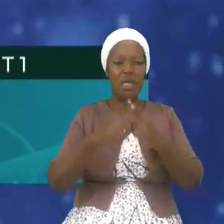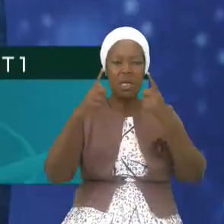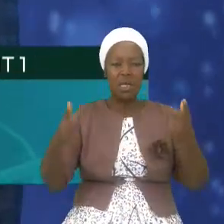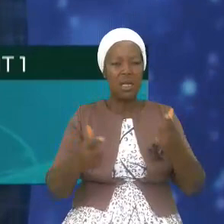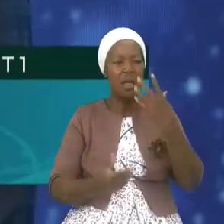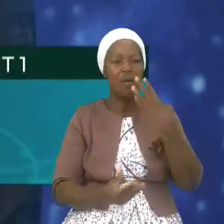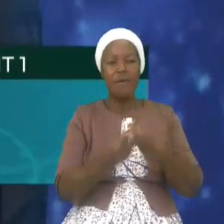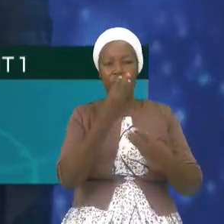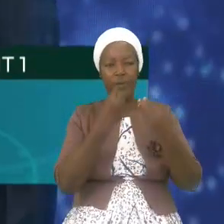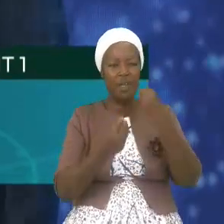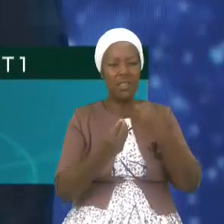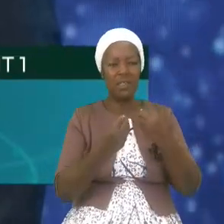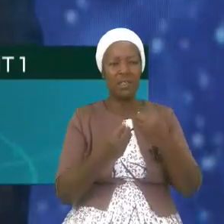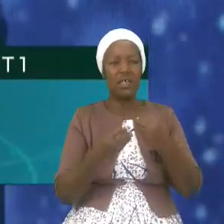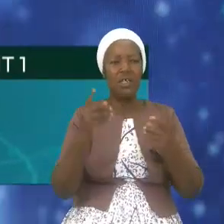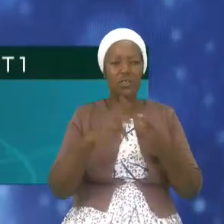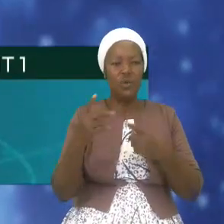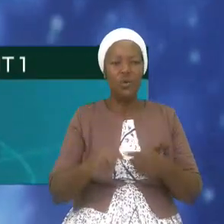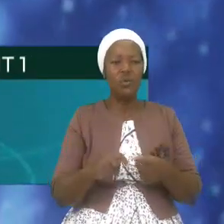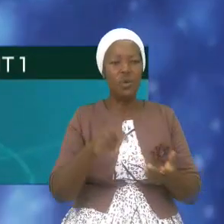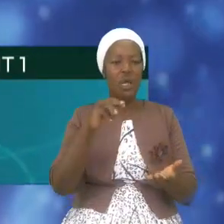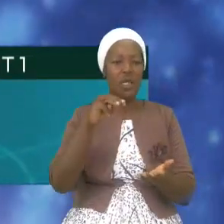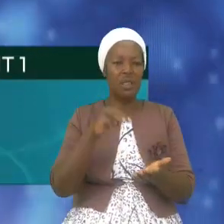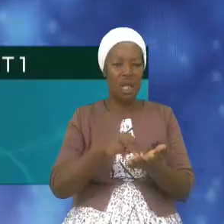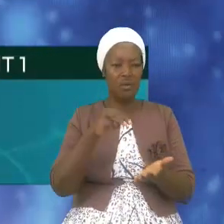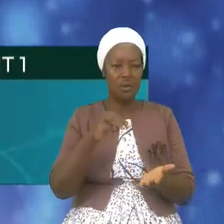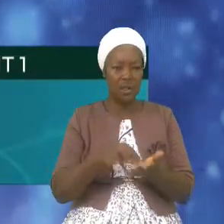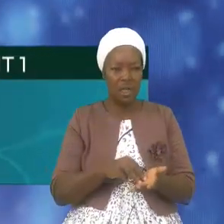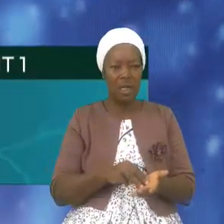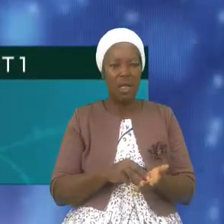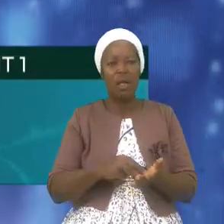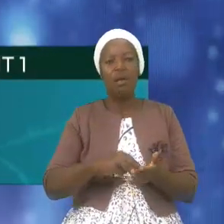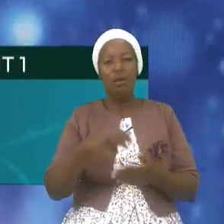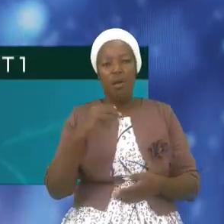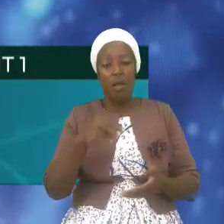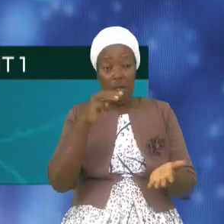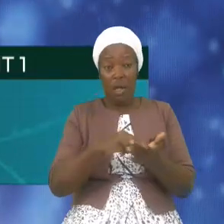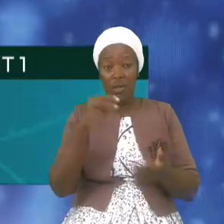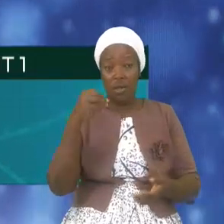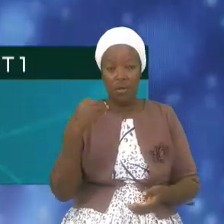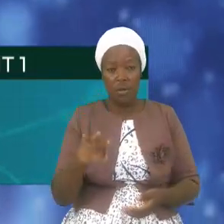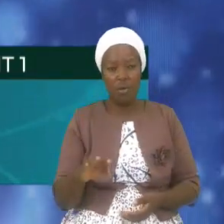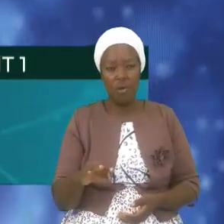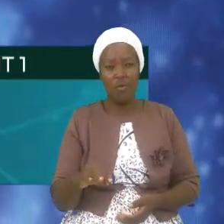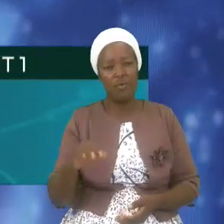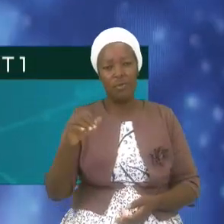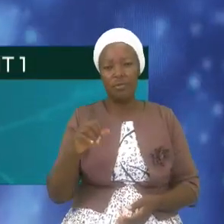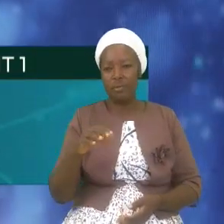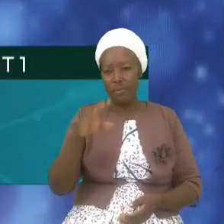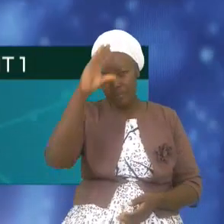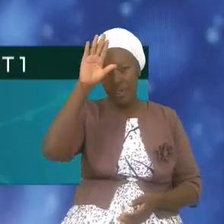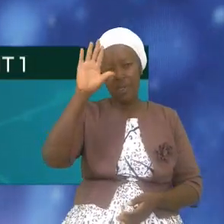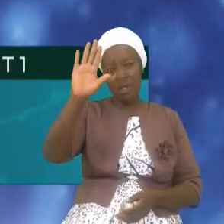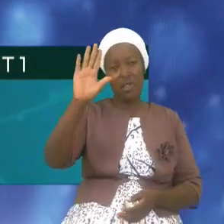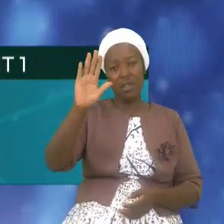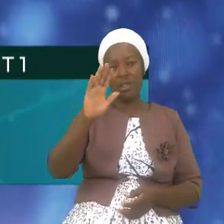wine before the 1,000. That's bad enough, but it didn't stop there. Look at verse 2. In